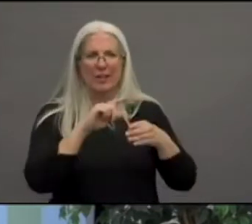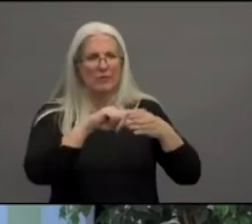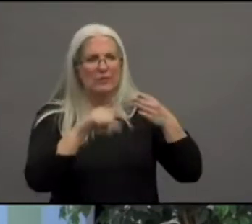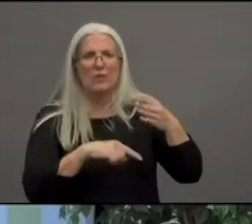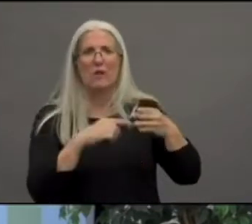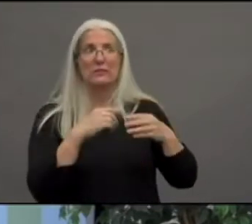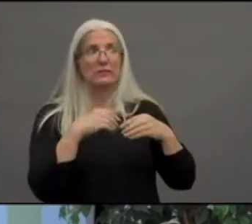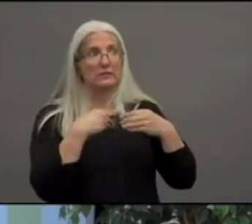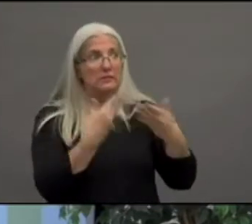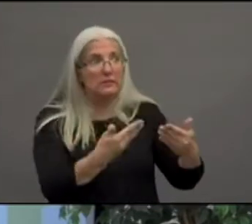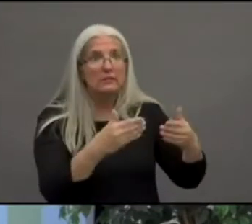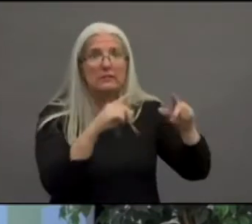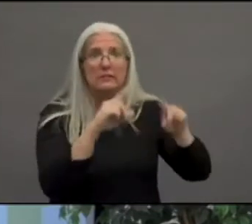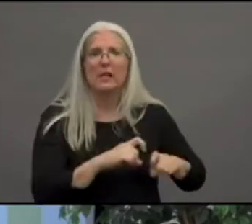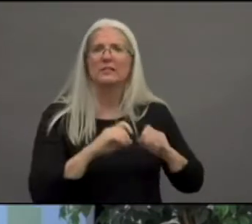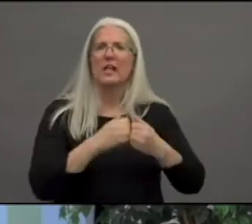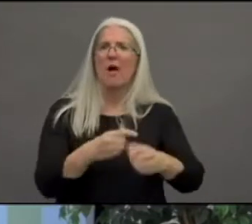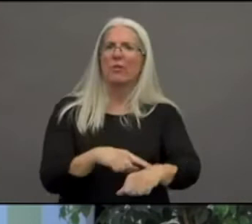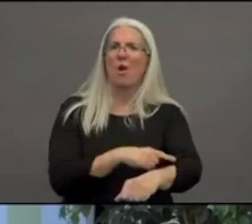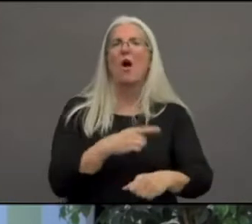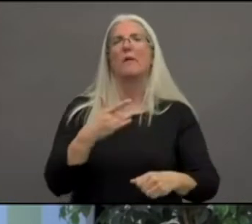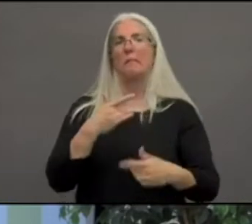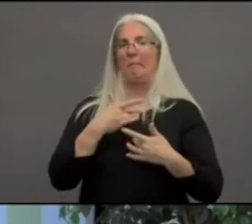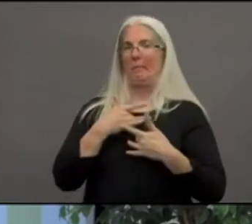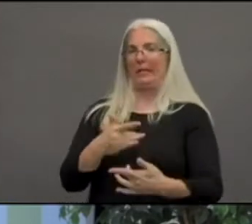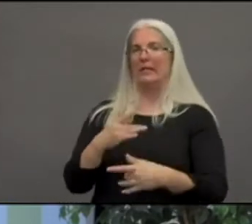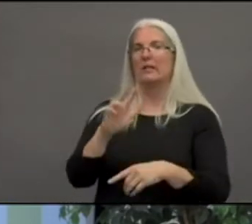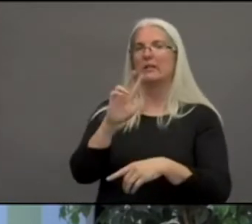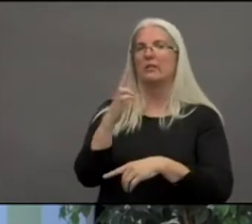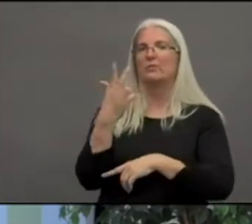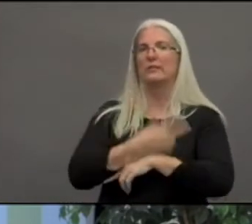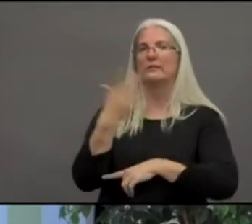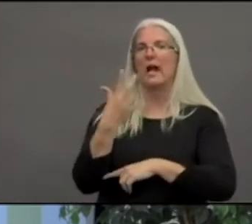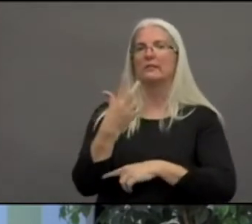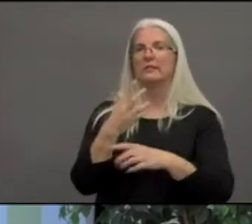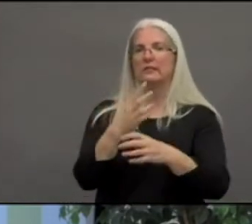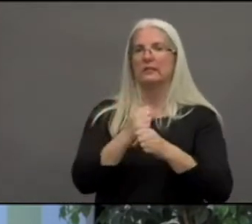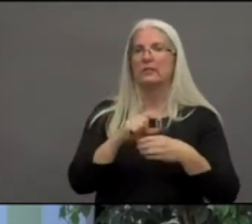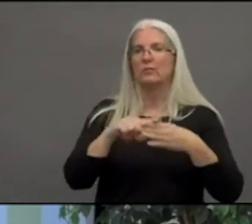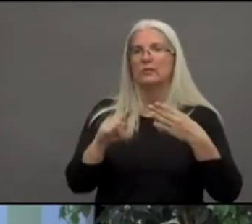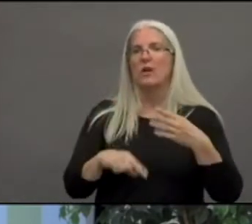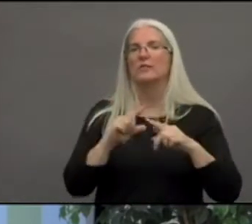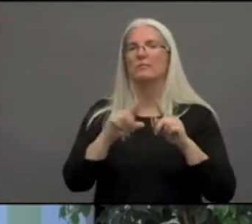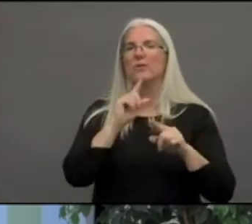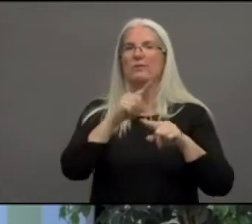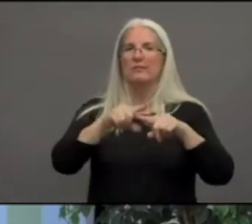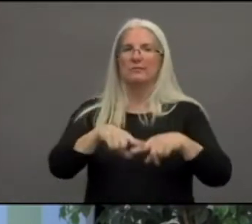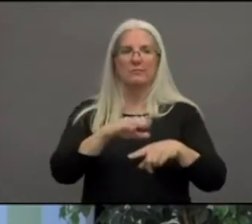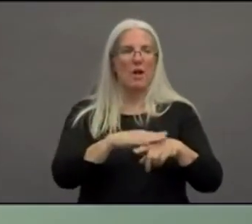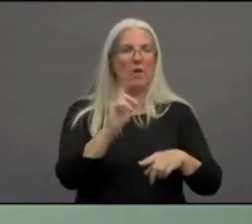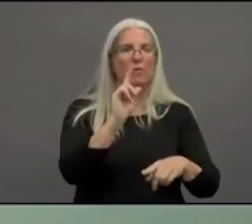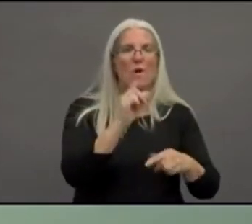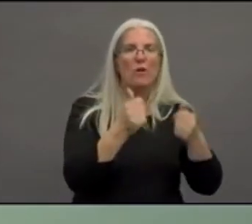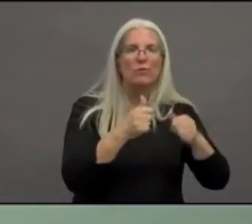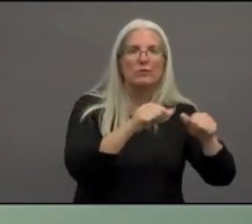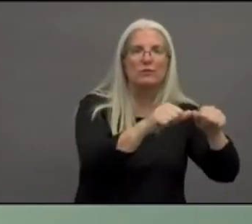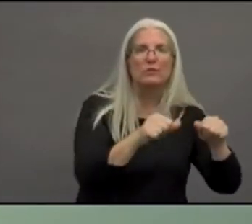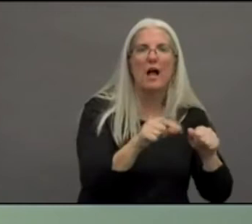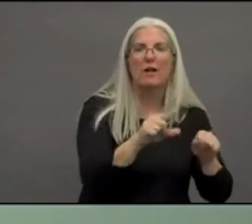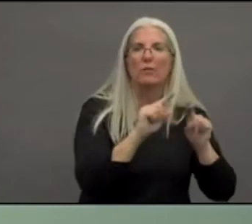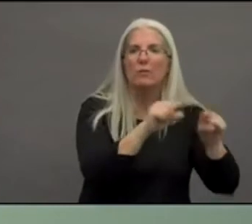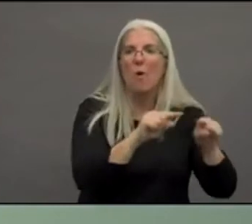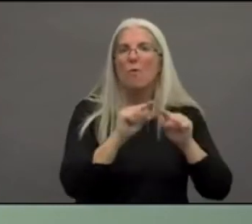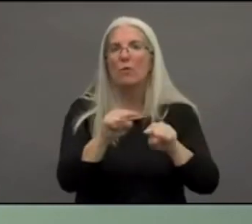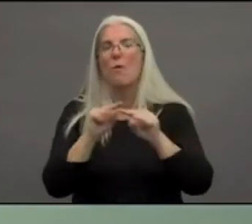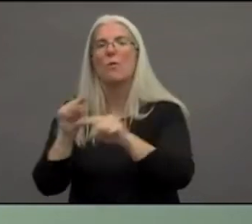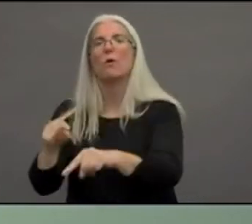takes about 3 days to get their results, but it will depend on where you got tested. If it was a drive-through site,